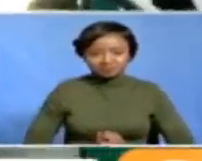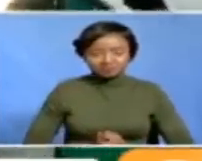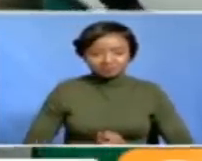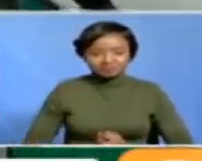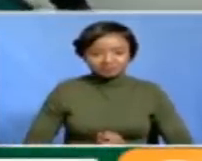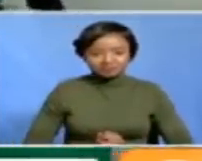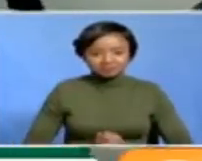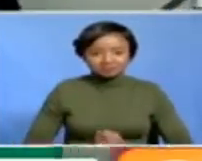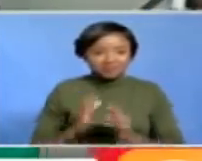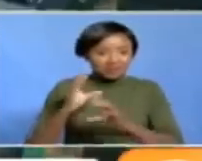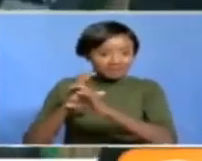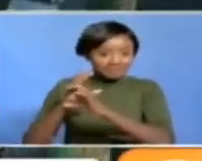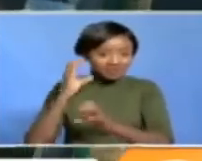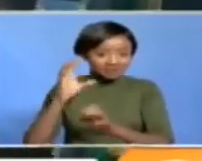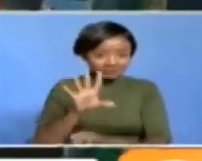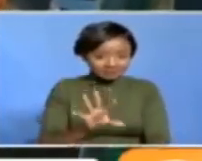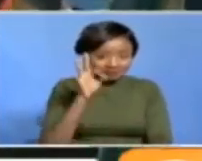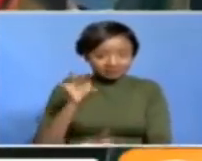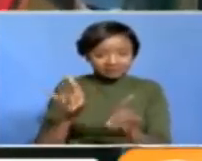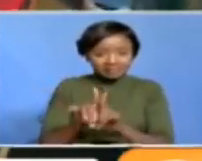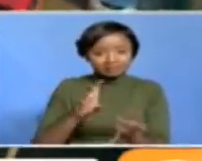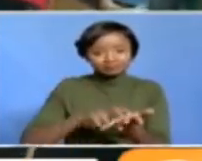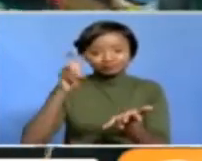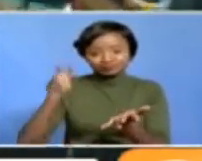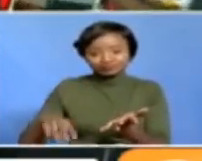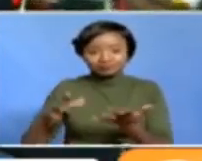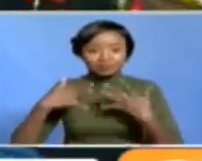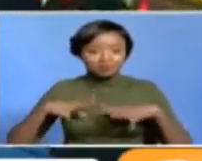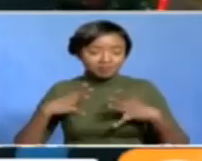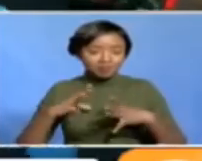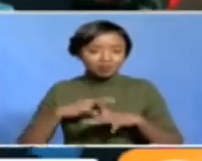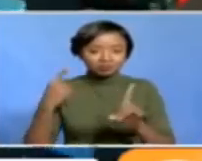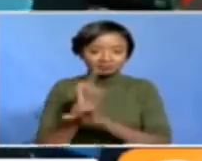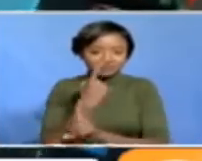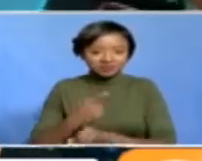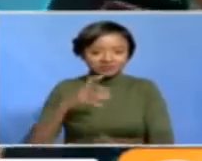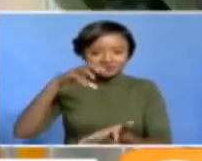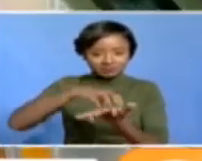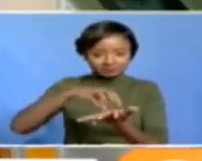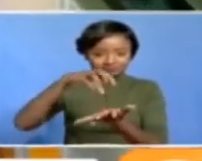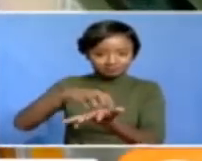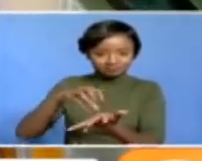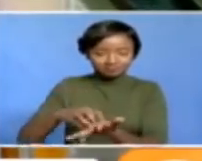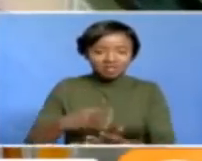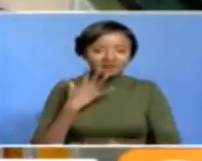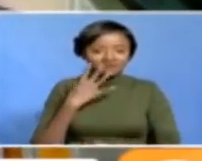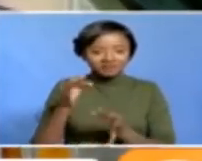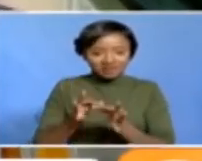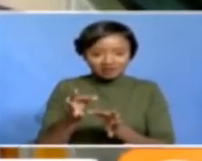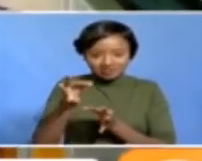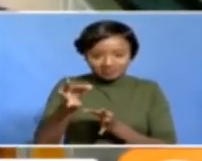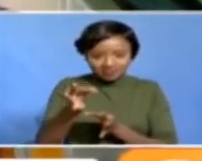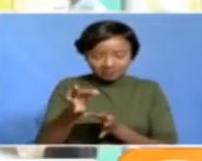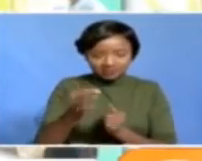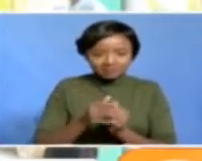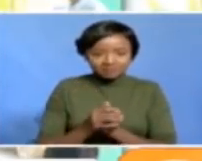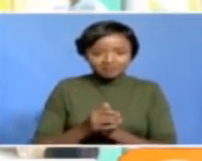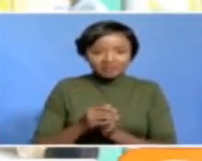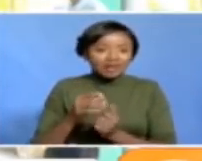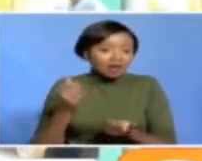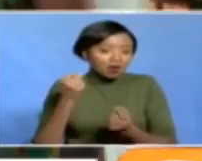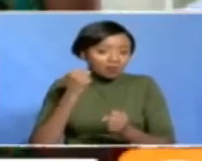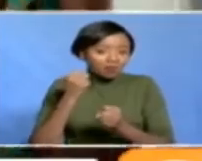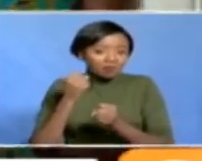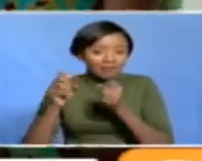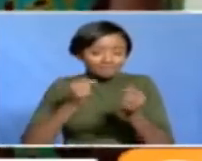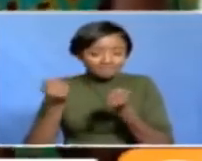The buses pick and drop passengers at these stops, which are stationed at 500-meter intervals. Passengers pay fast to